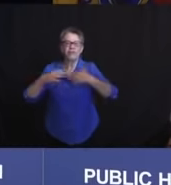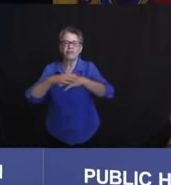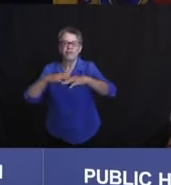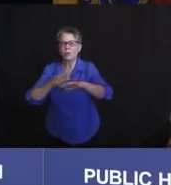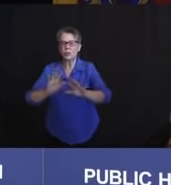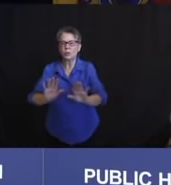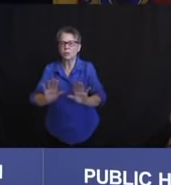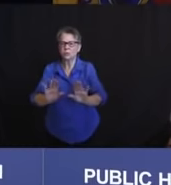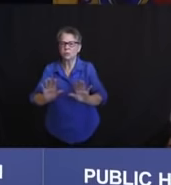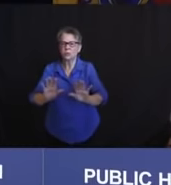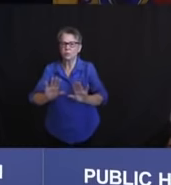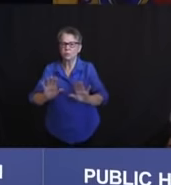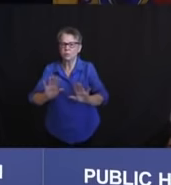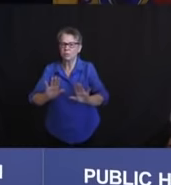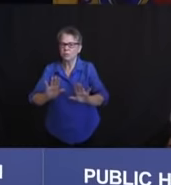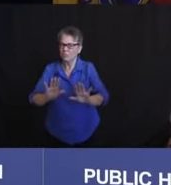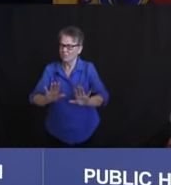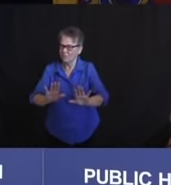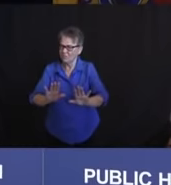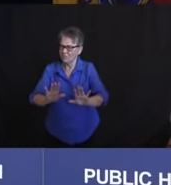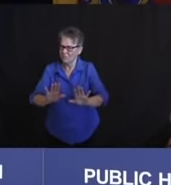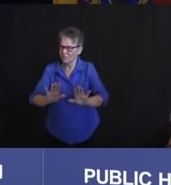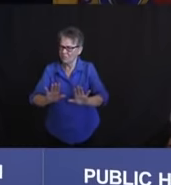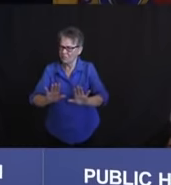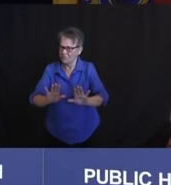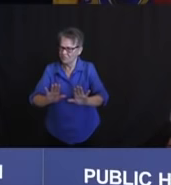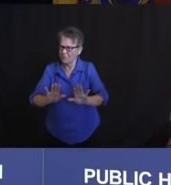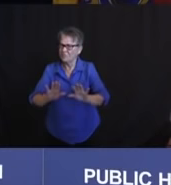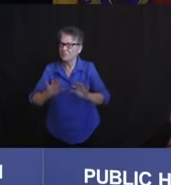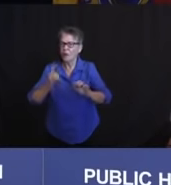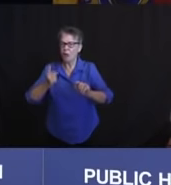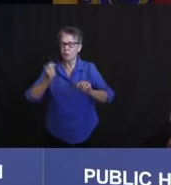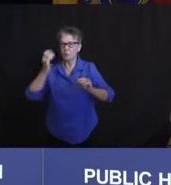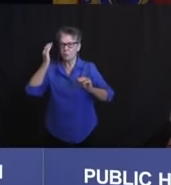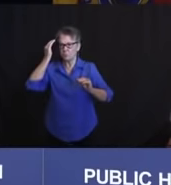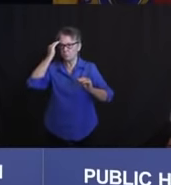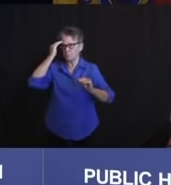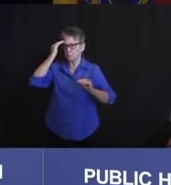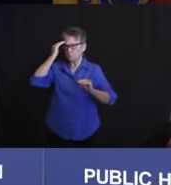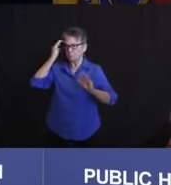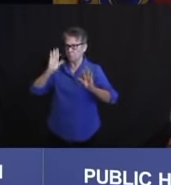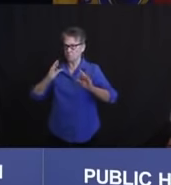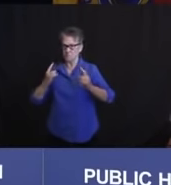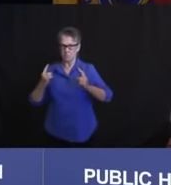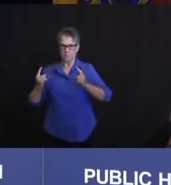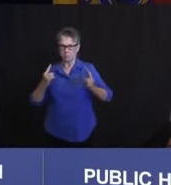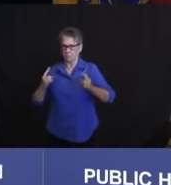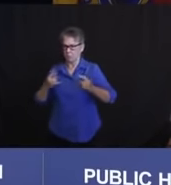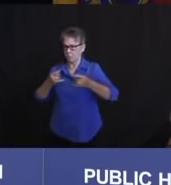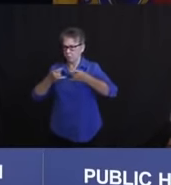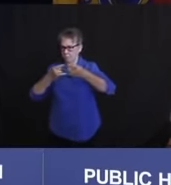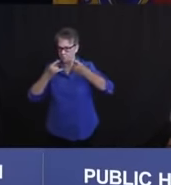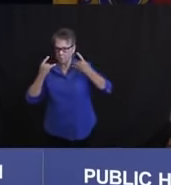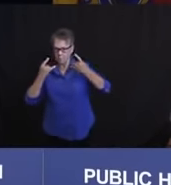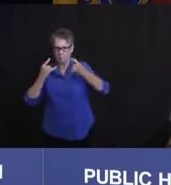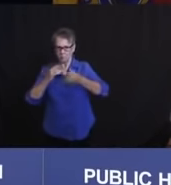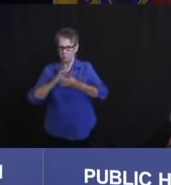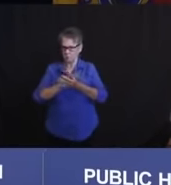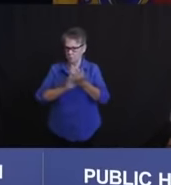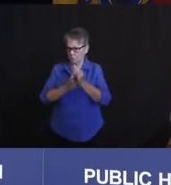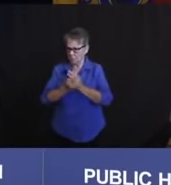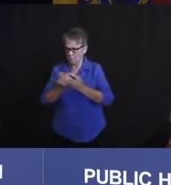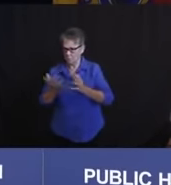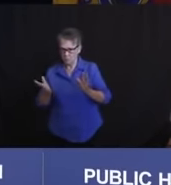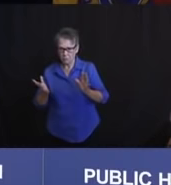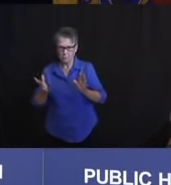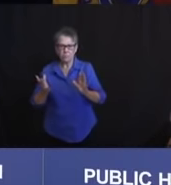can't be continue to be mindful. We have the tools right now to be able to contain this caseload that we're seeing right